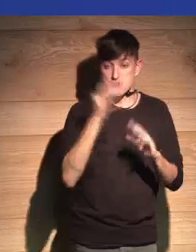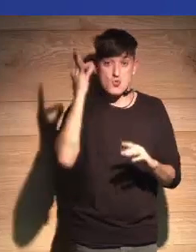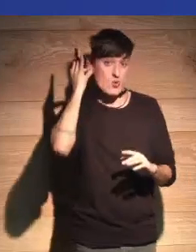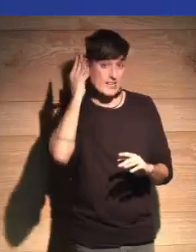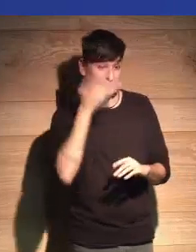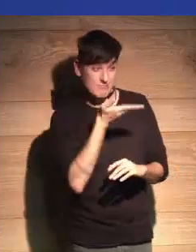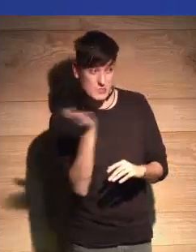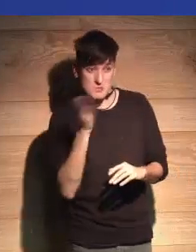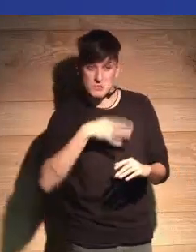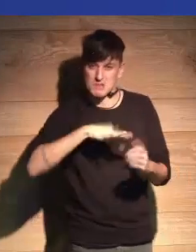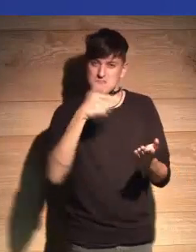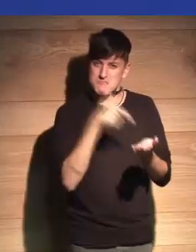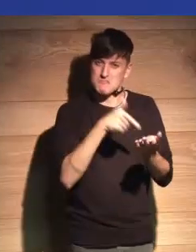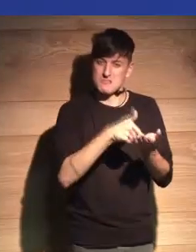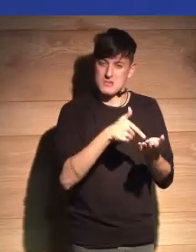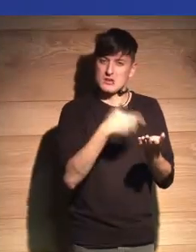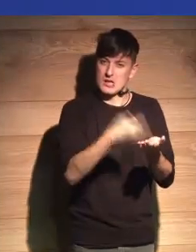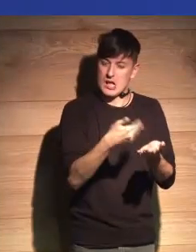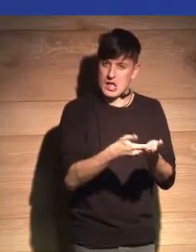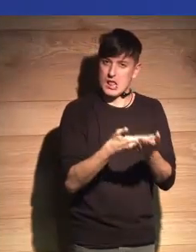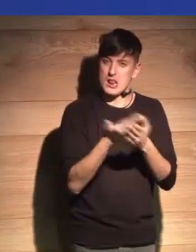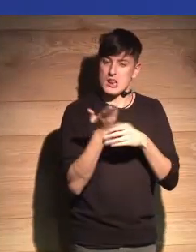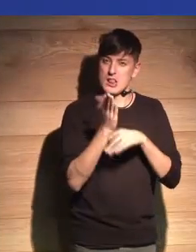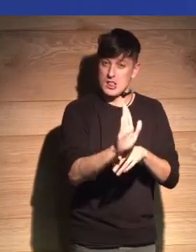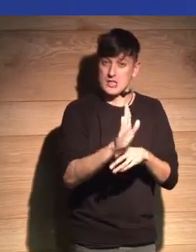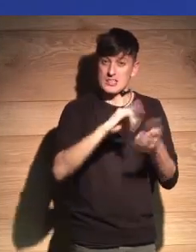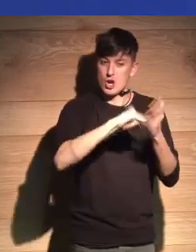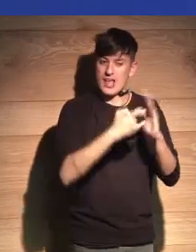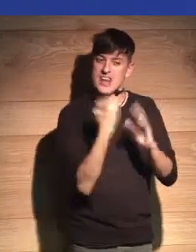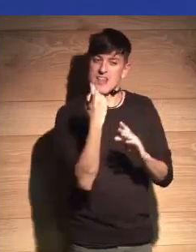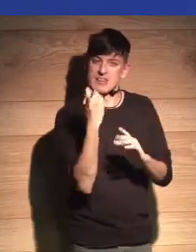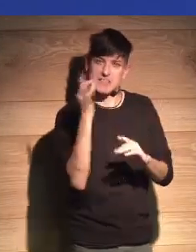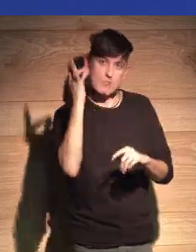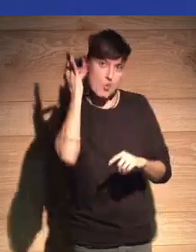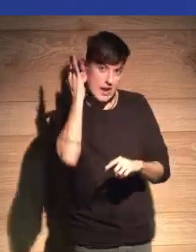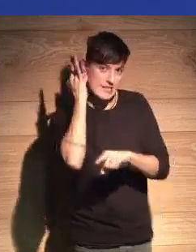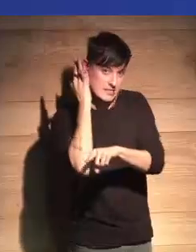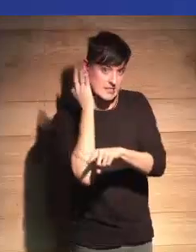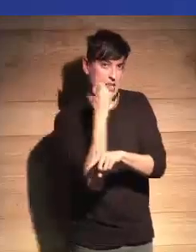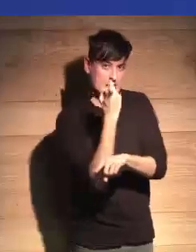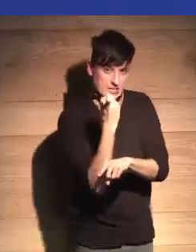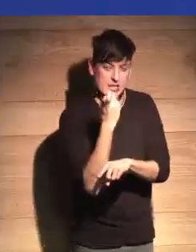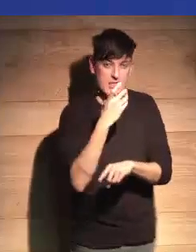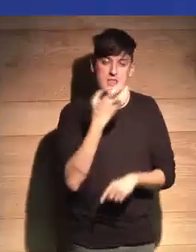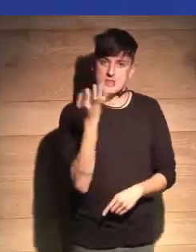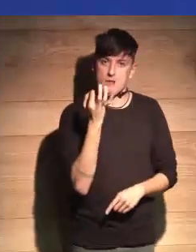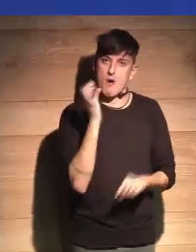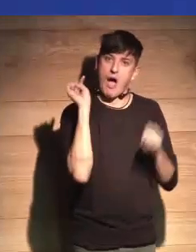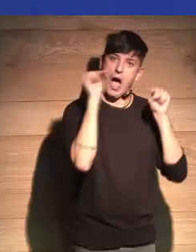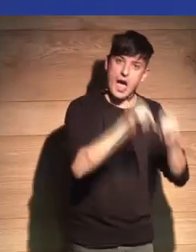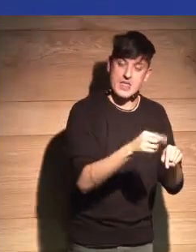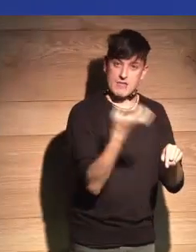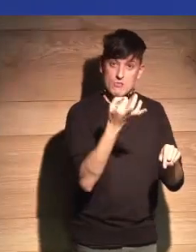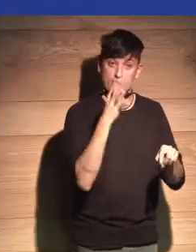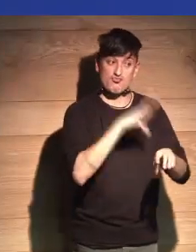women can show that there's a place for us. Technology needs us just like we women need